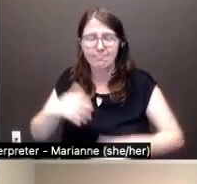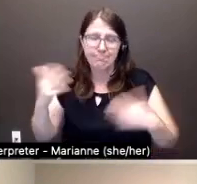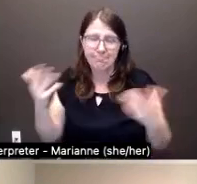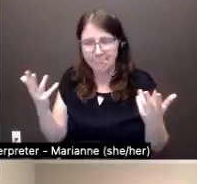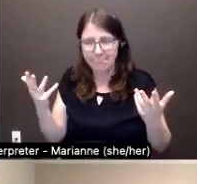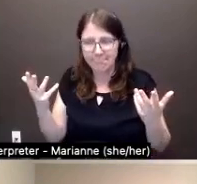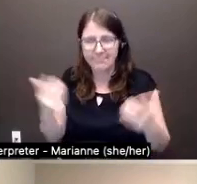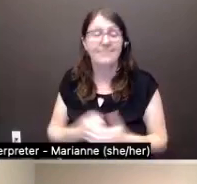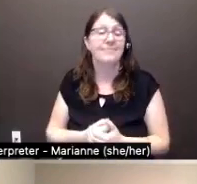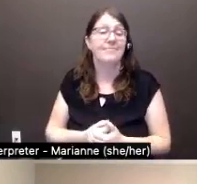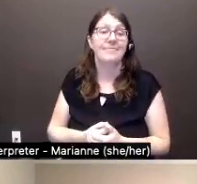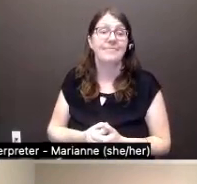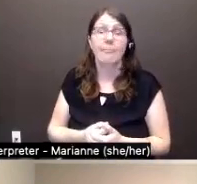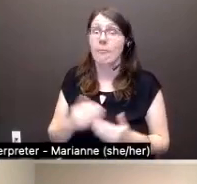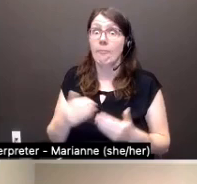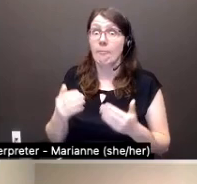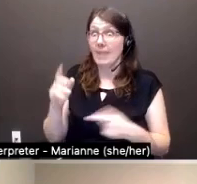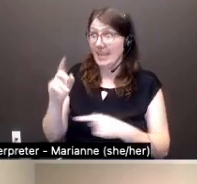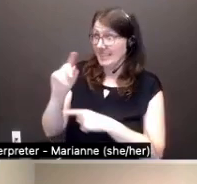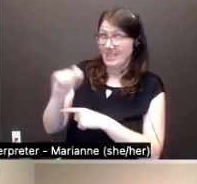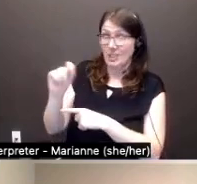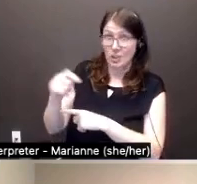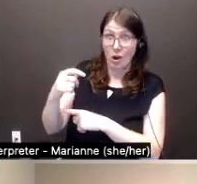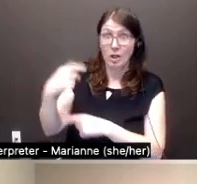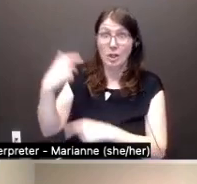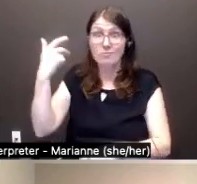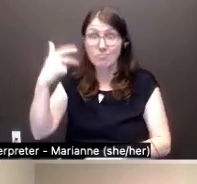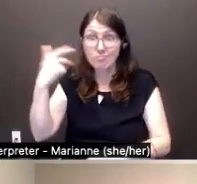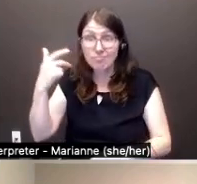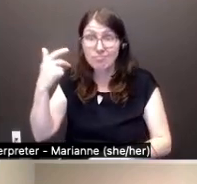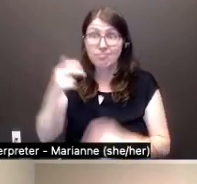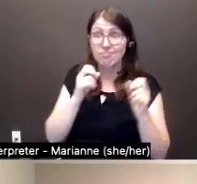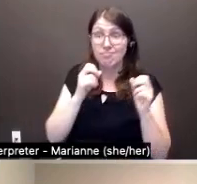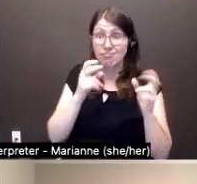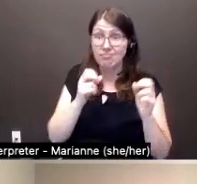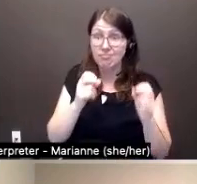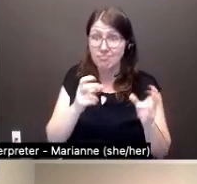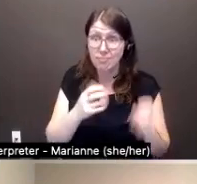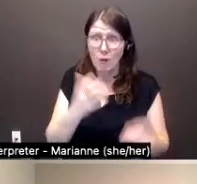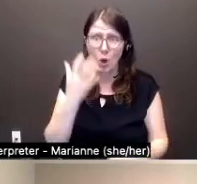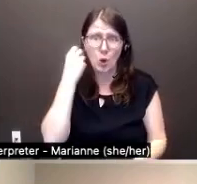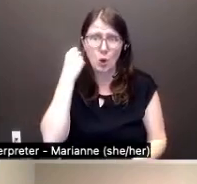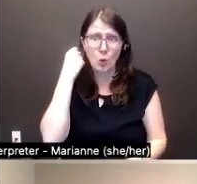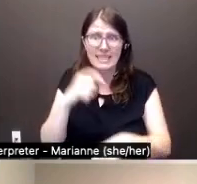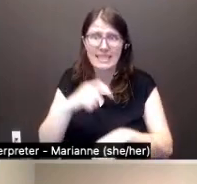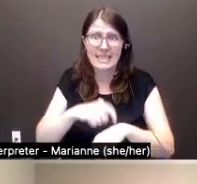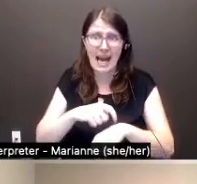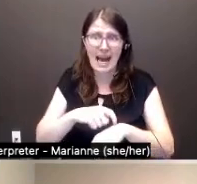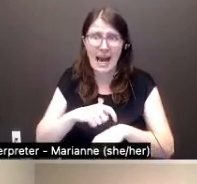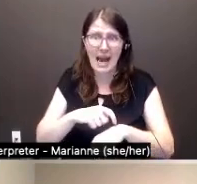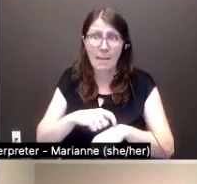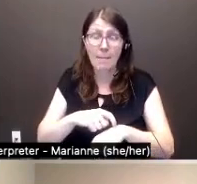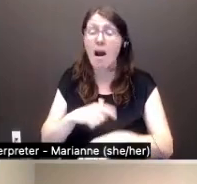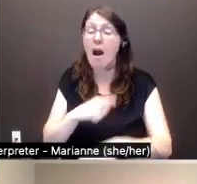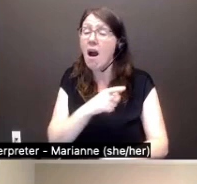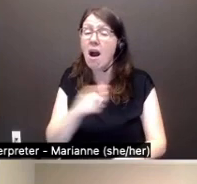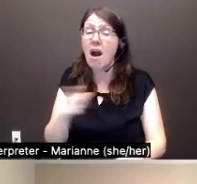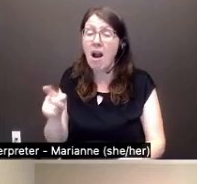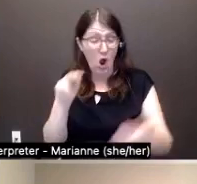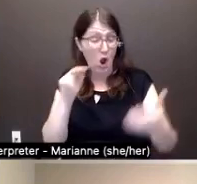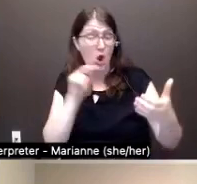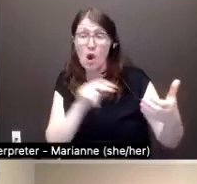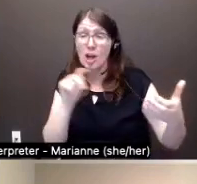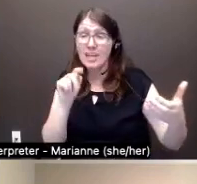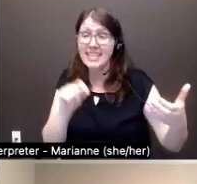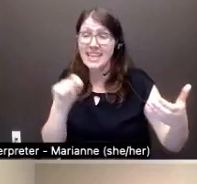was so many, like you see a TikTok video, it's 30 seconds, you're like, oh, that's easy. But there's so many